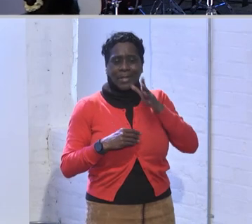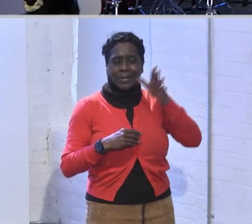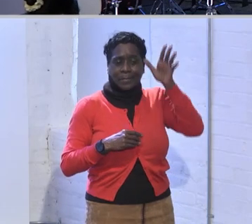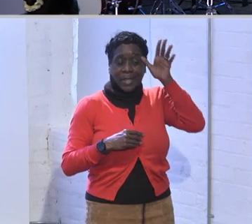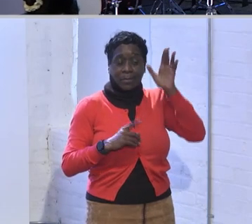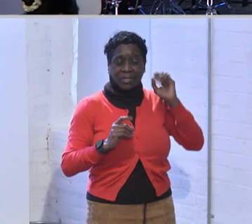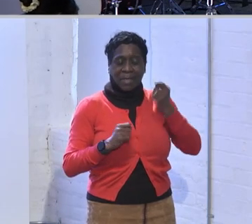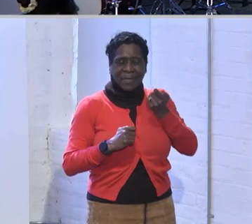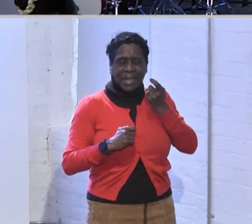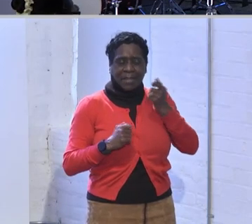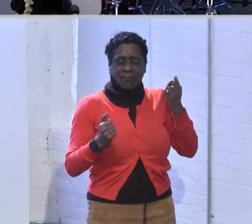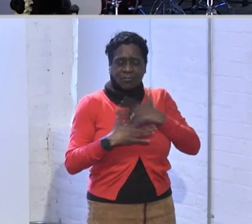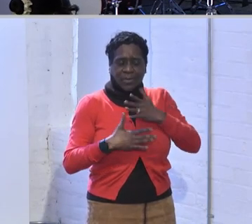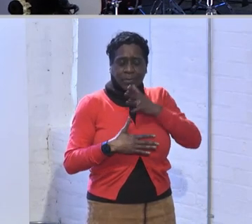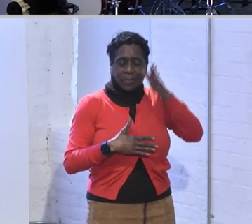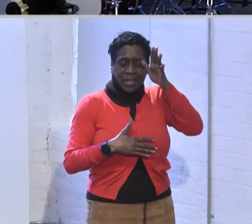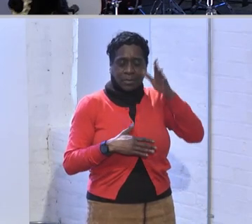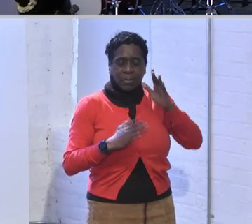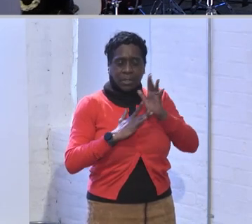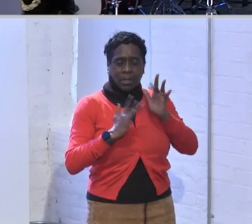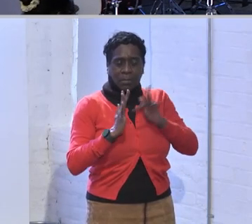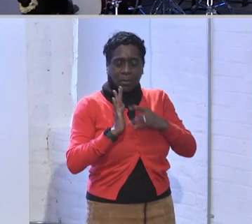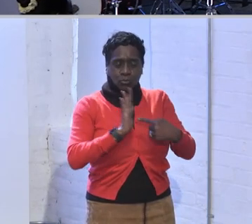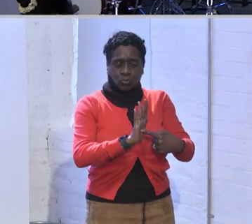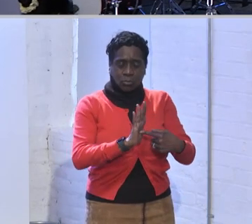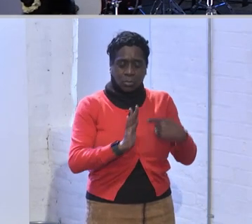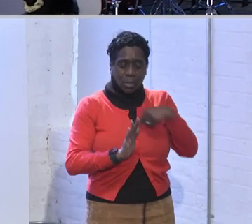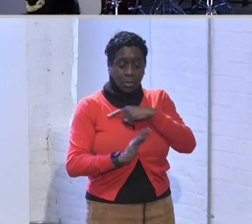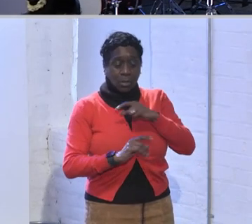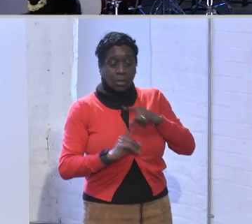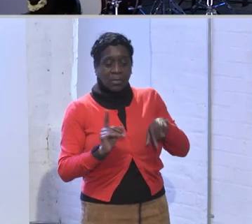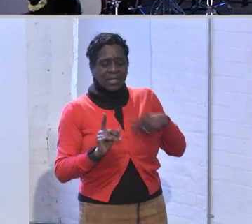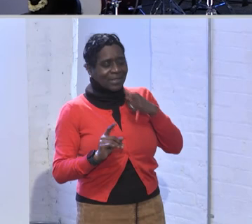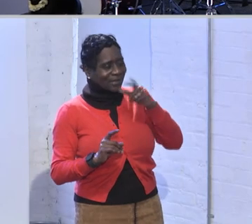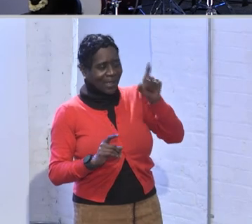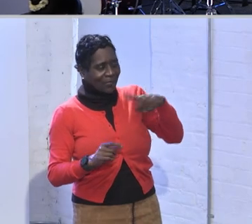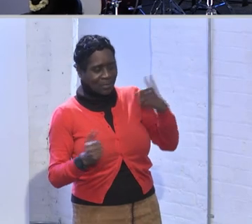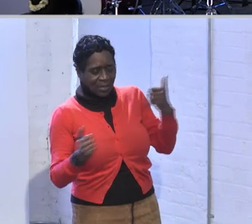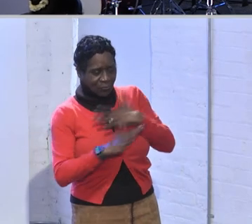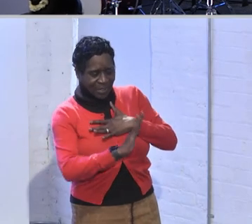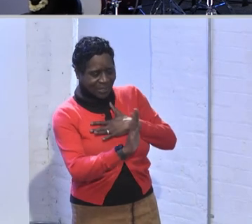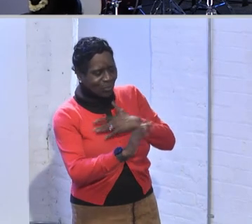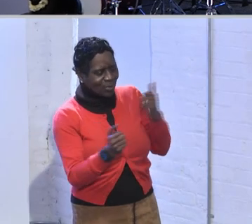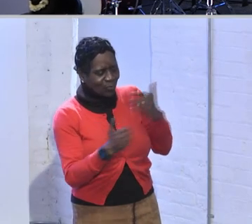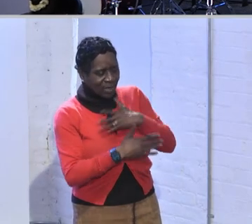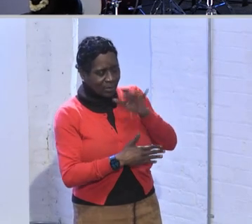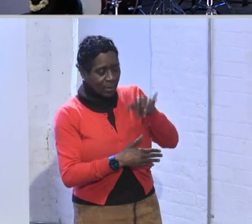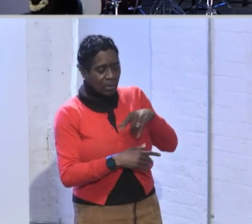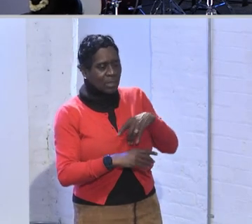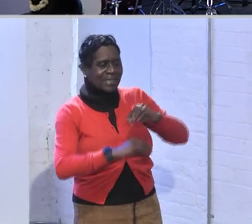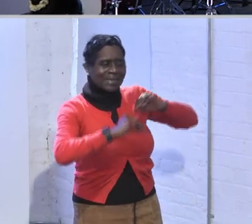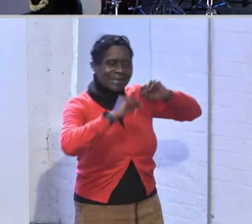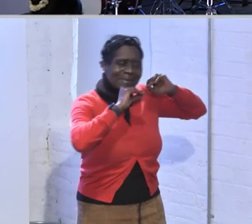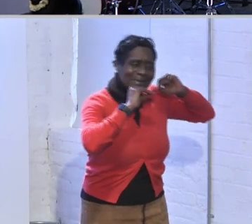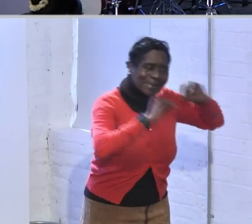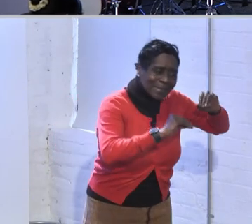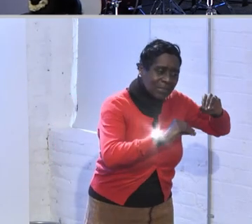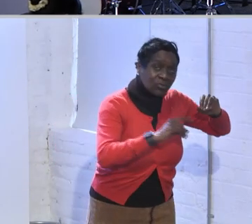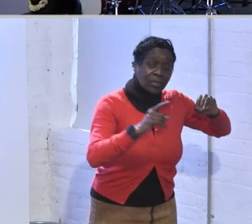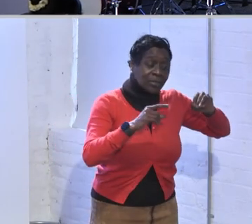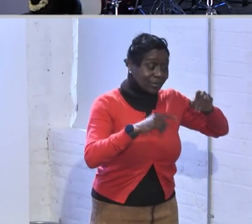next, and what the Bible takes us to. But it doesn't have to be the most intimidating part. Teach them the ways of